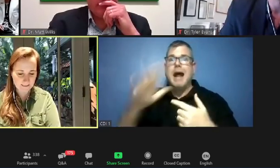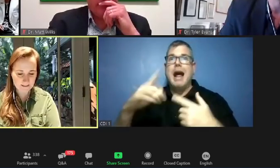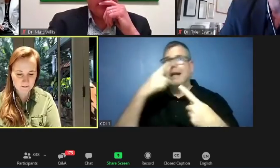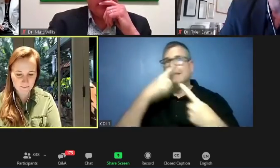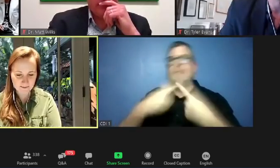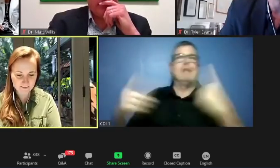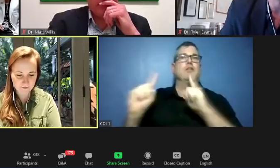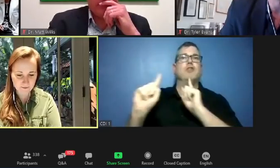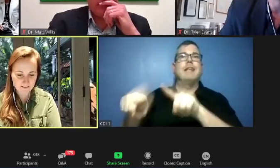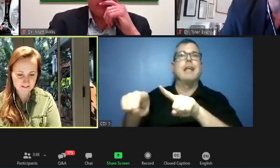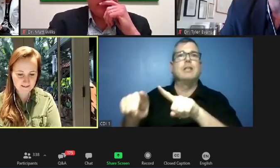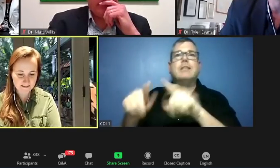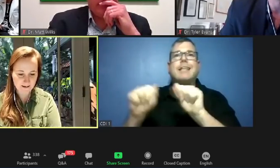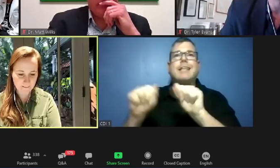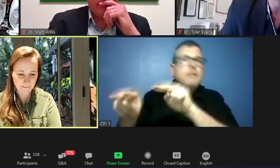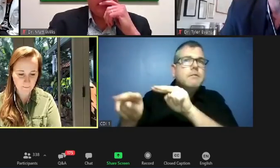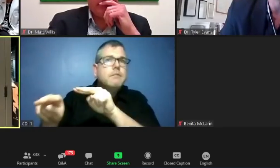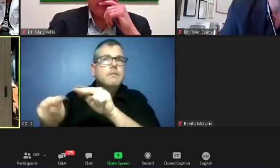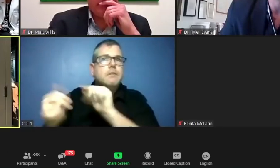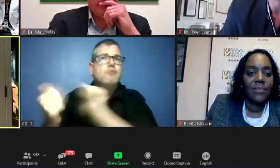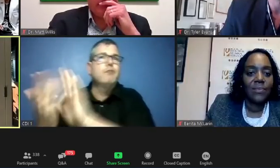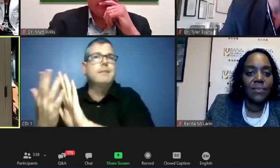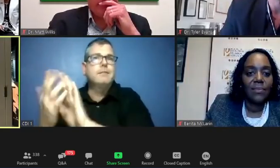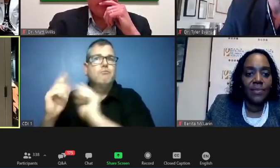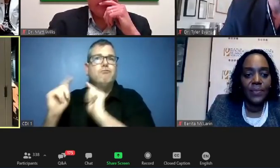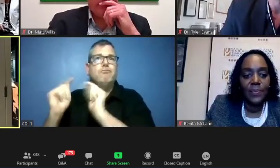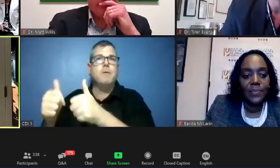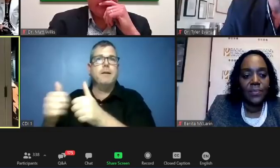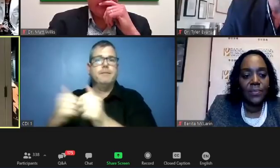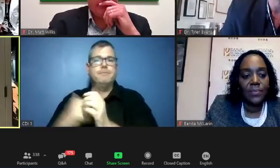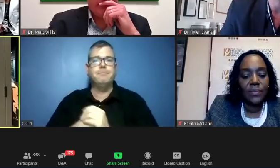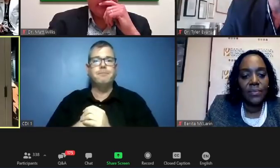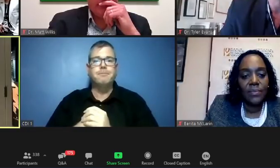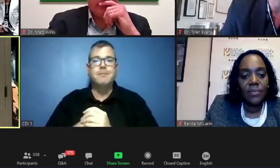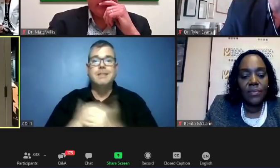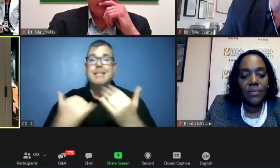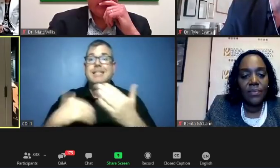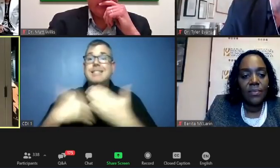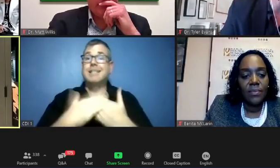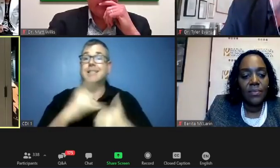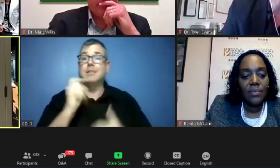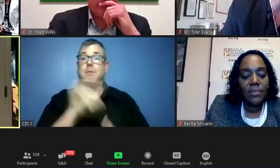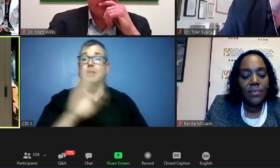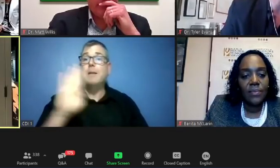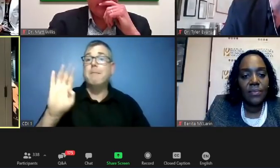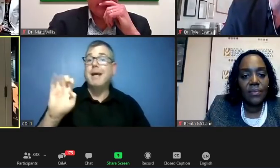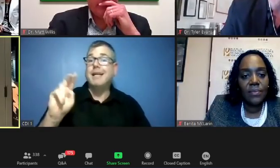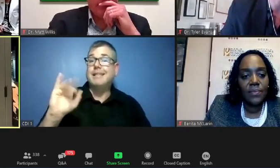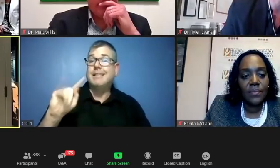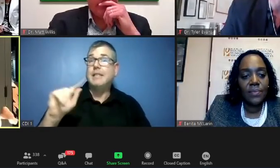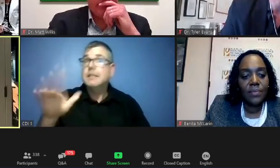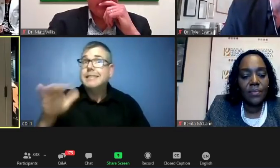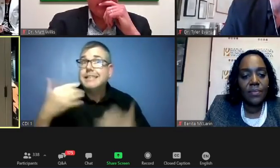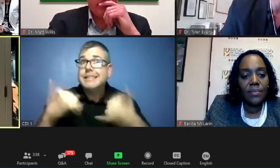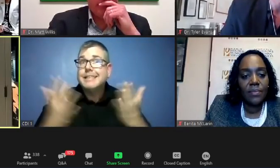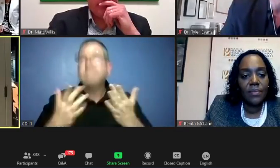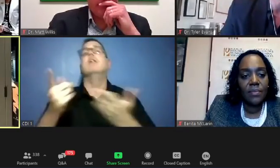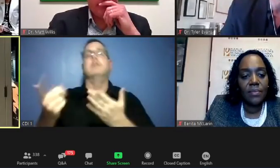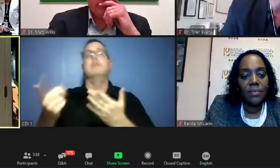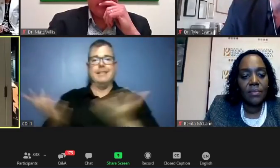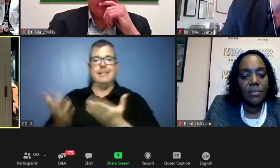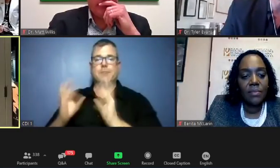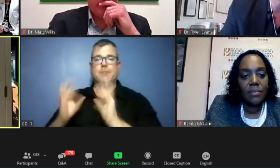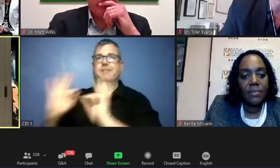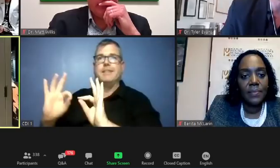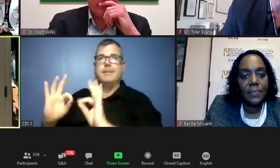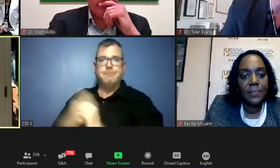Benita, I think you are still with us. We have a few questions that are specifically about our, obviously the older adult